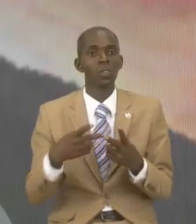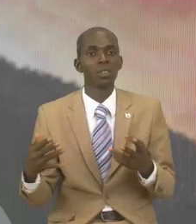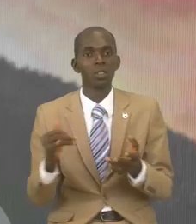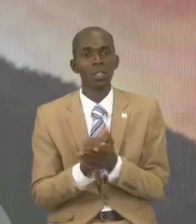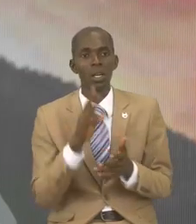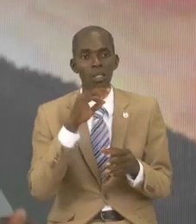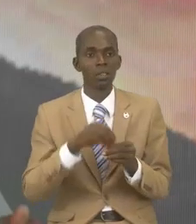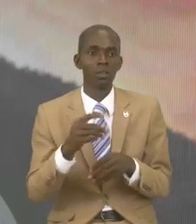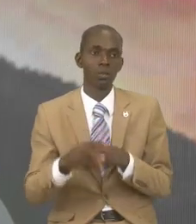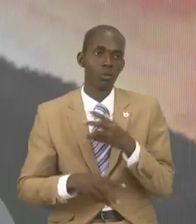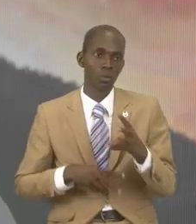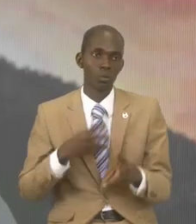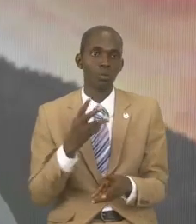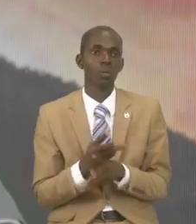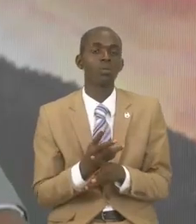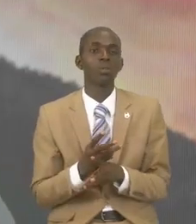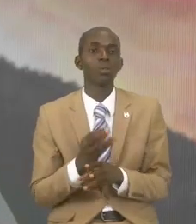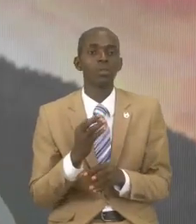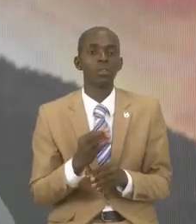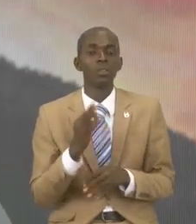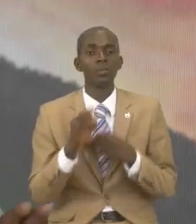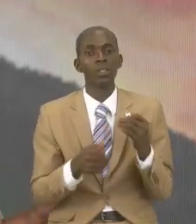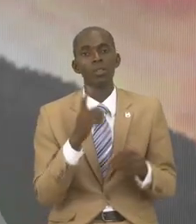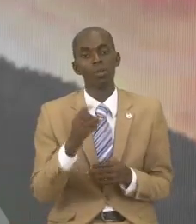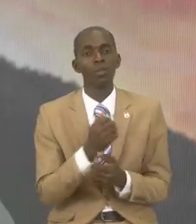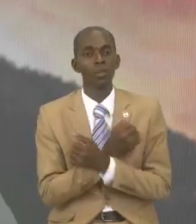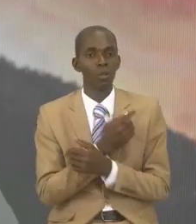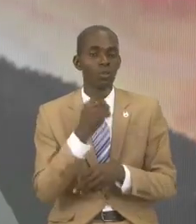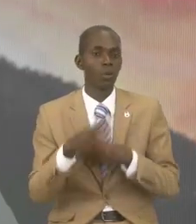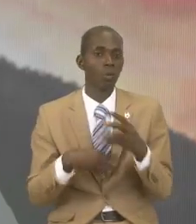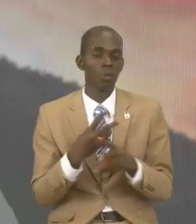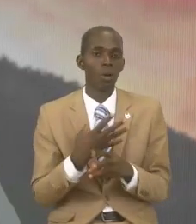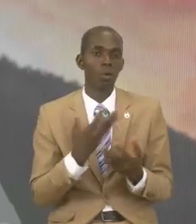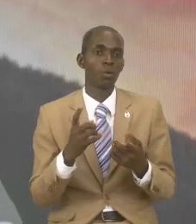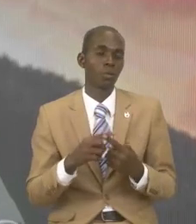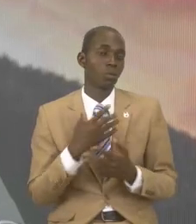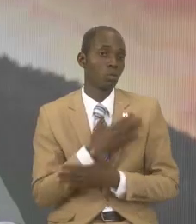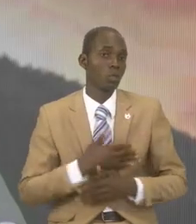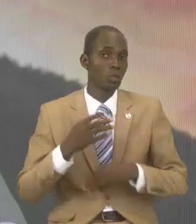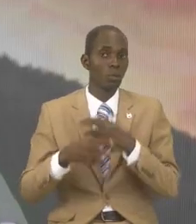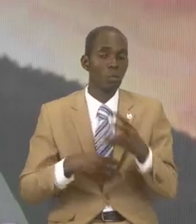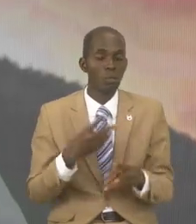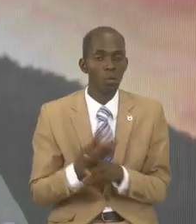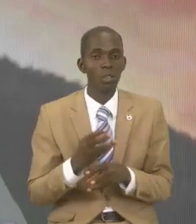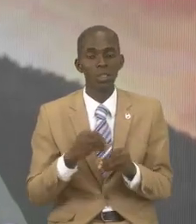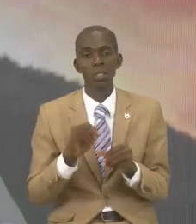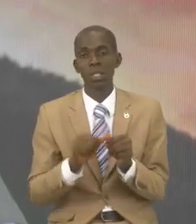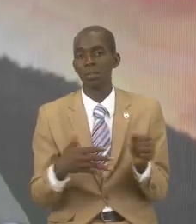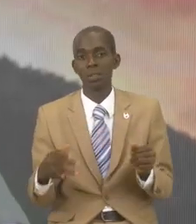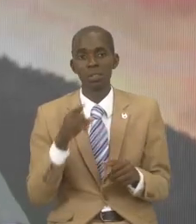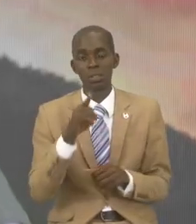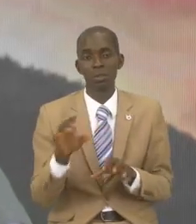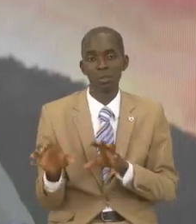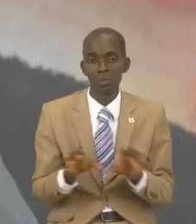world. If any man love the world and wants to please the world in everything he does, and